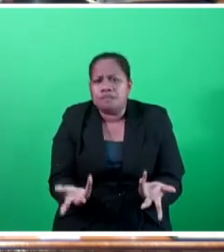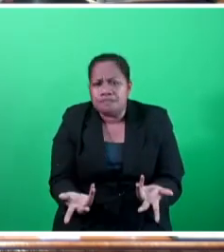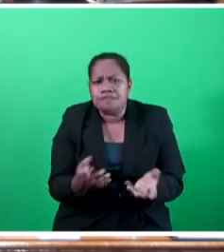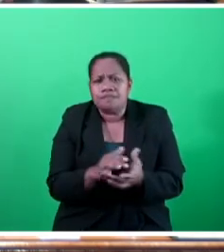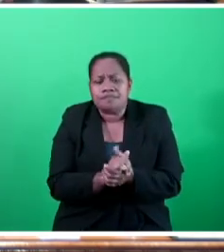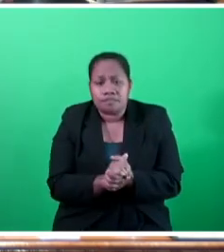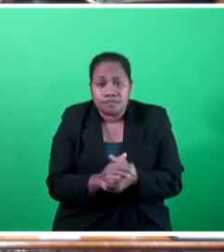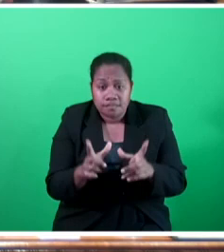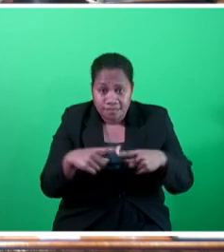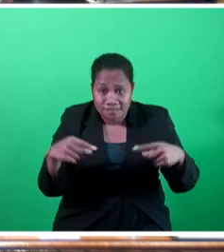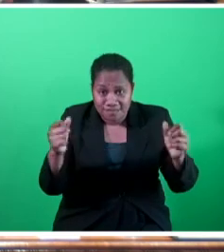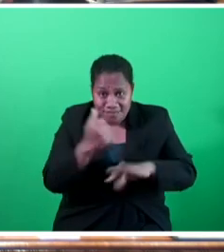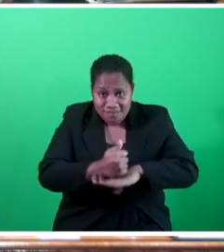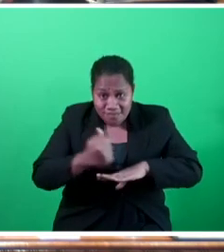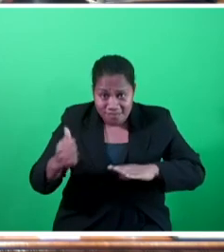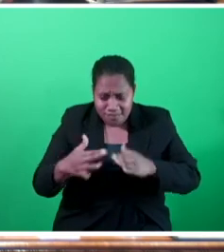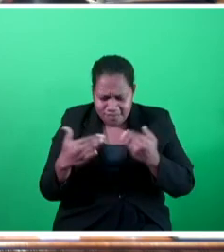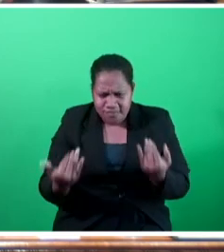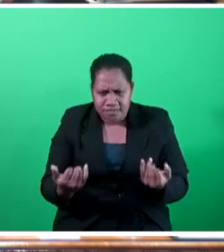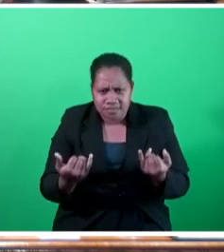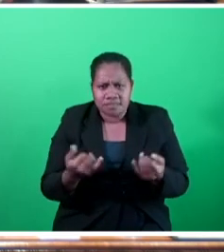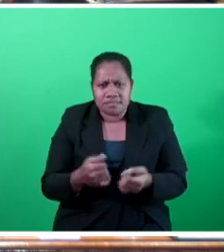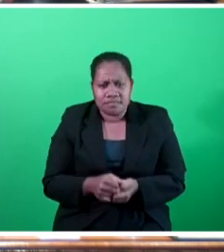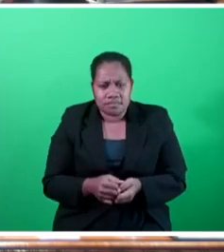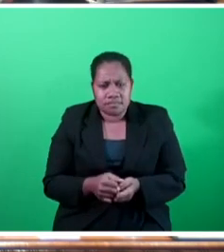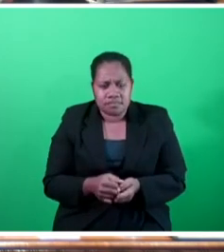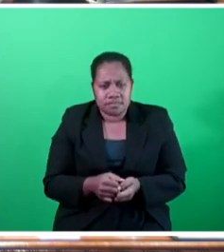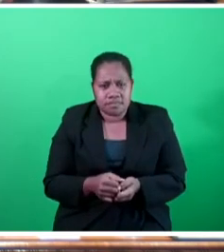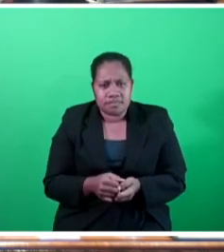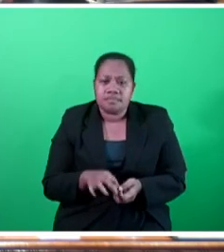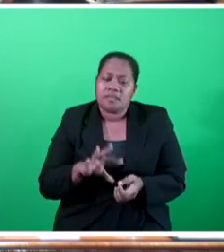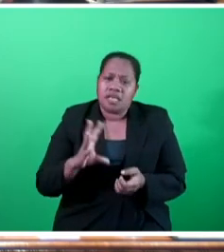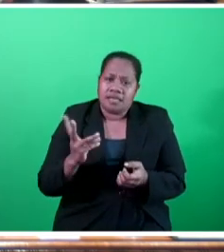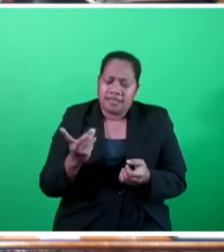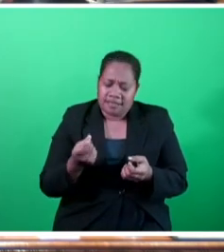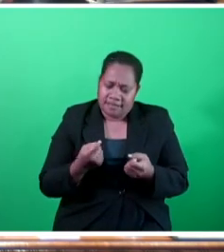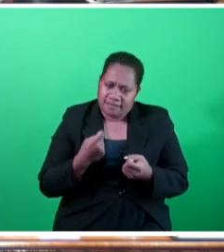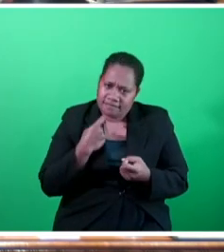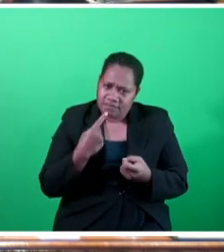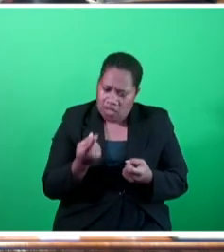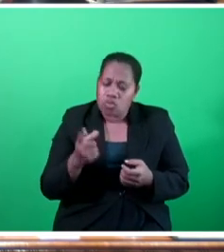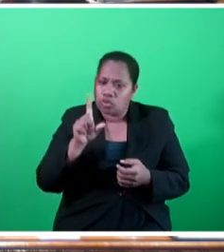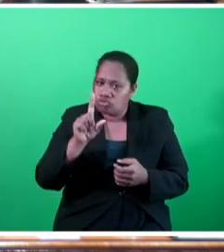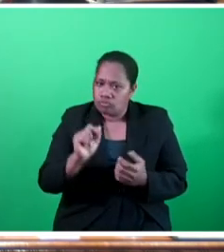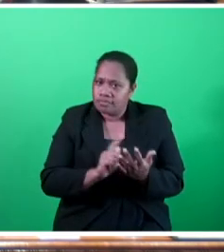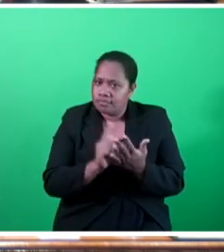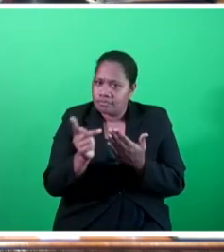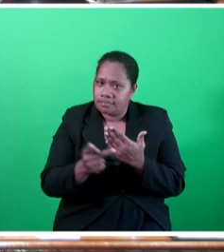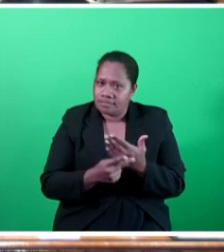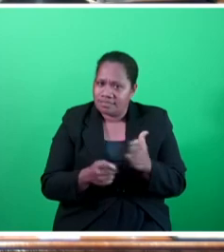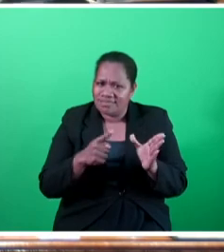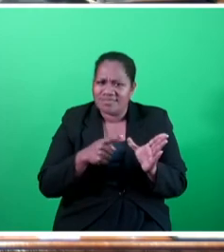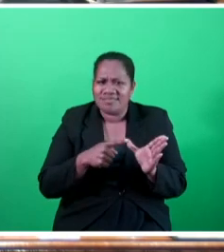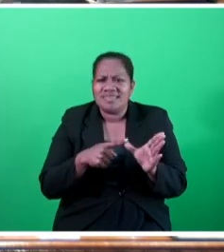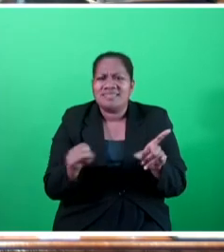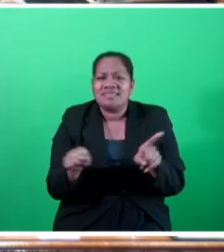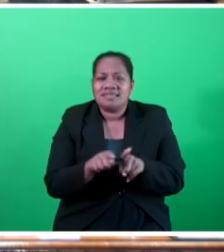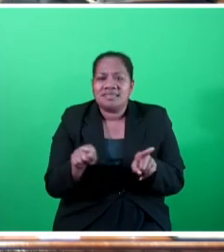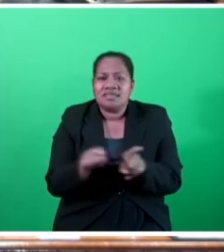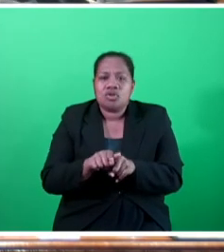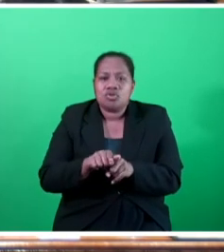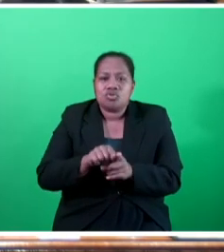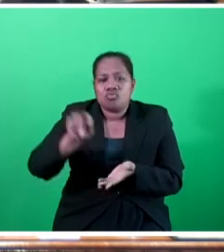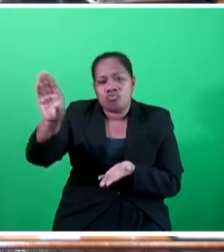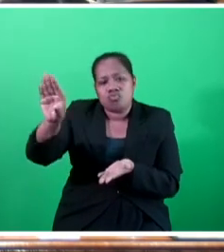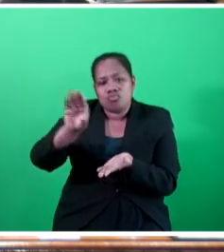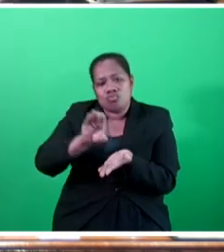the Japanese government have actually indicated that they'll do Project A by way of a grant, which